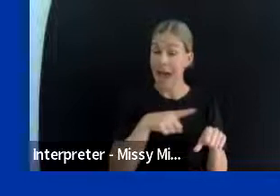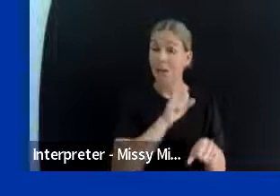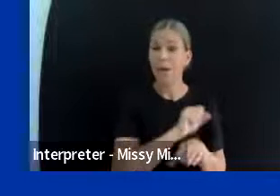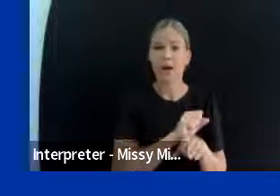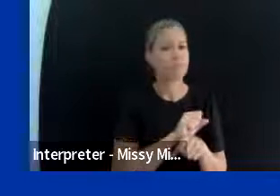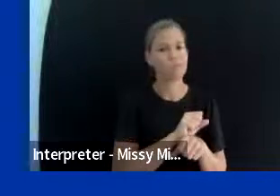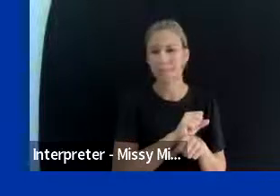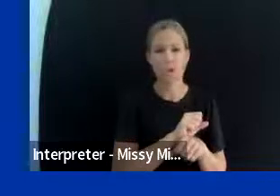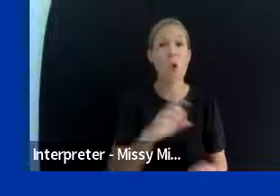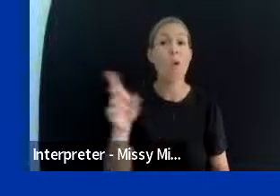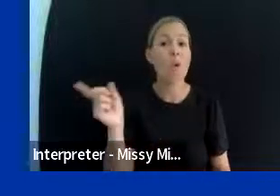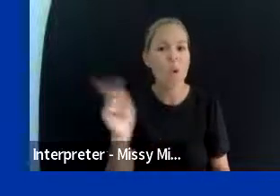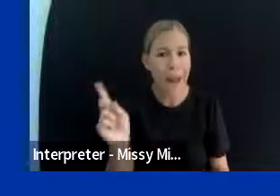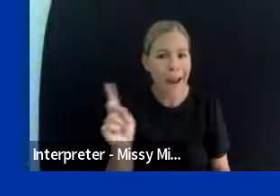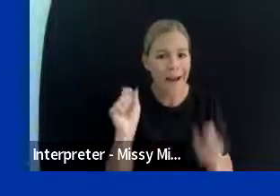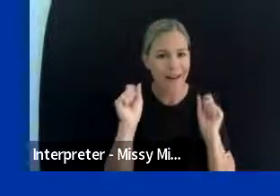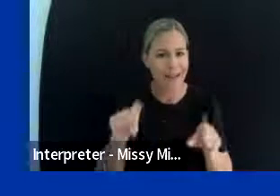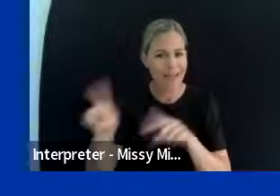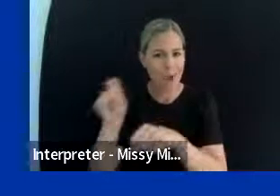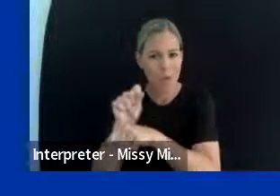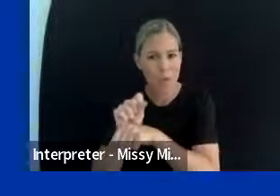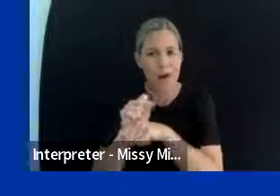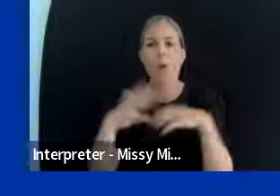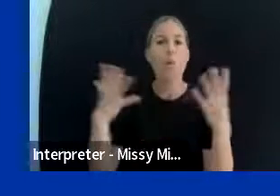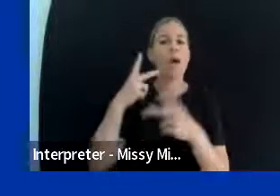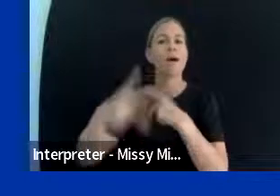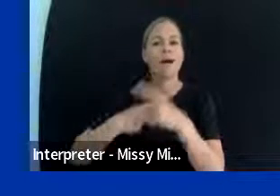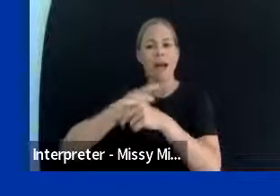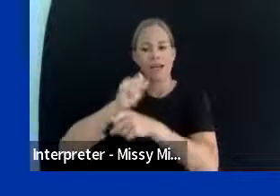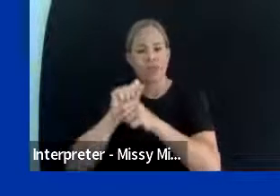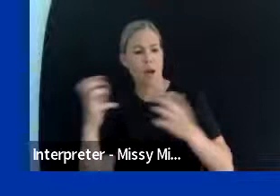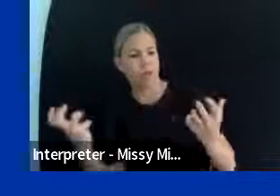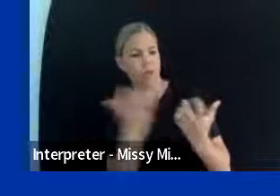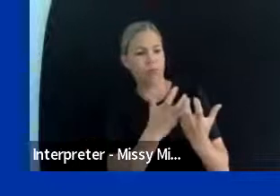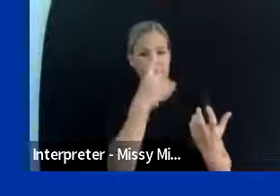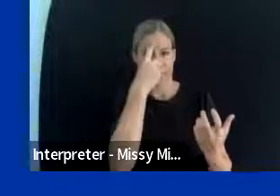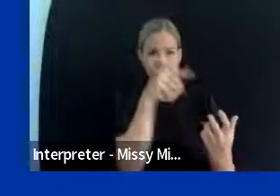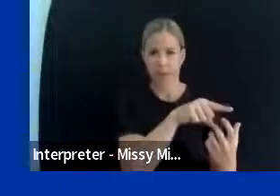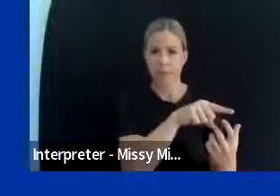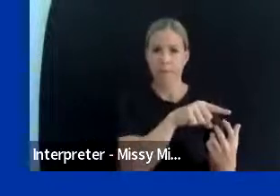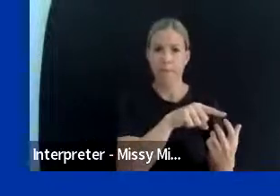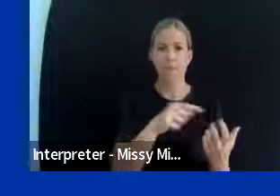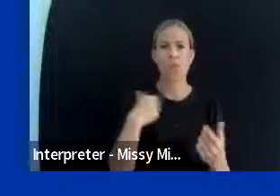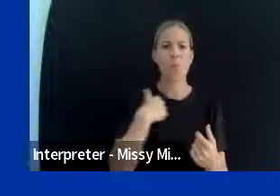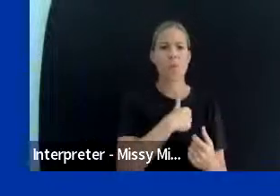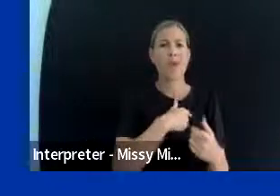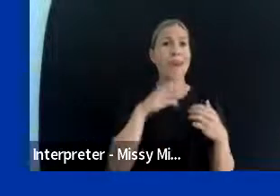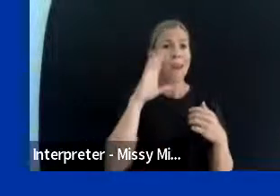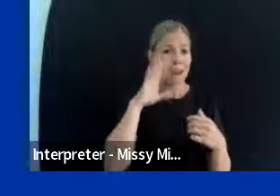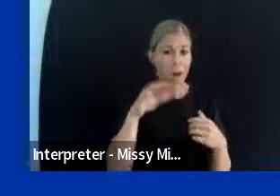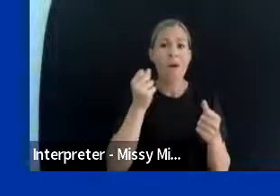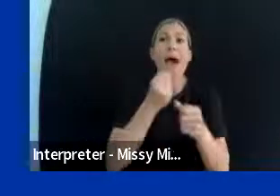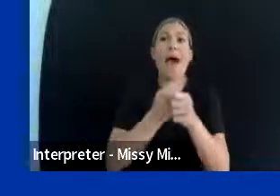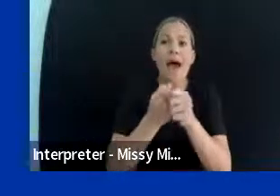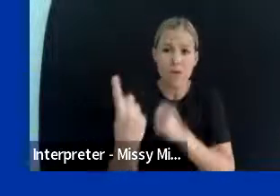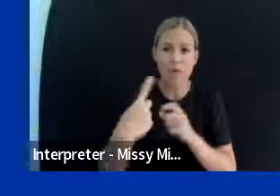they're going to work, where they're going to be successful, what kind of a job is going to be the best job for them. We know that everybody has something to offer that's worthy of